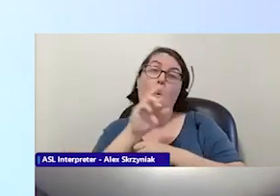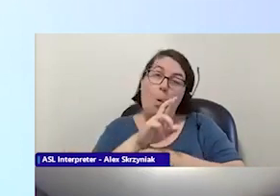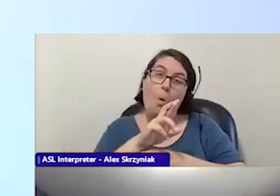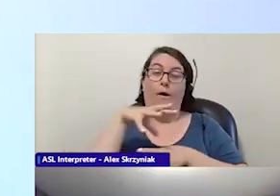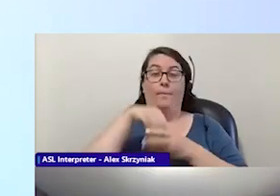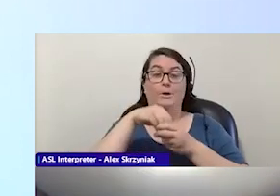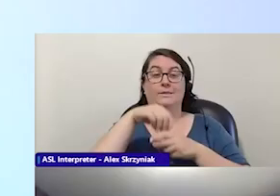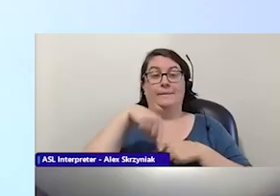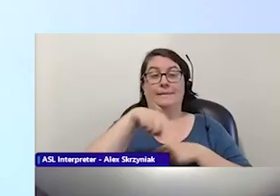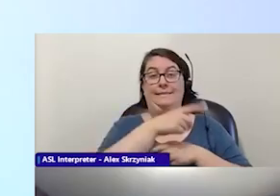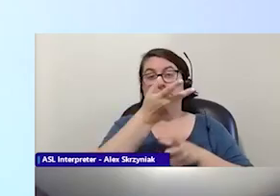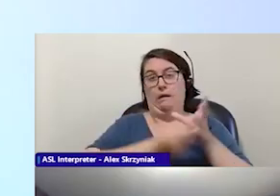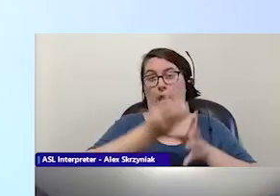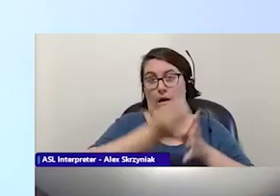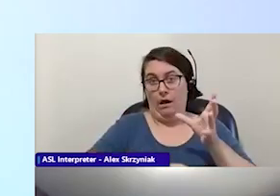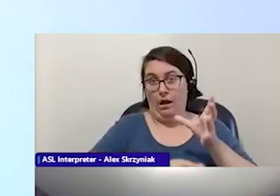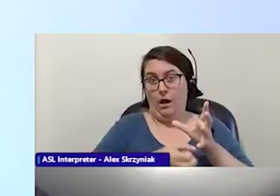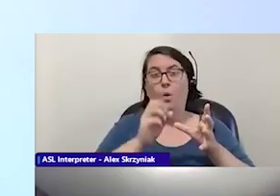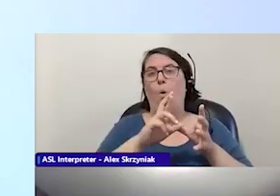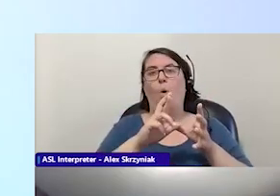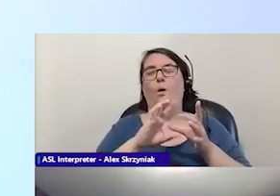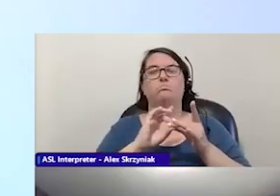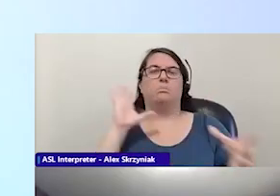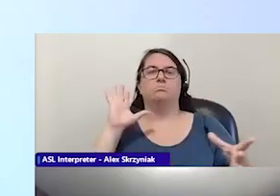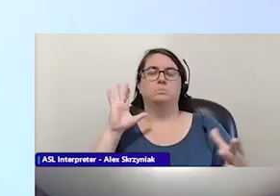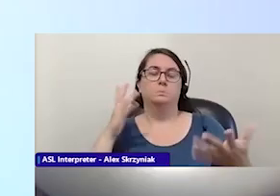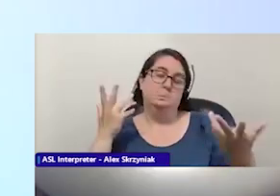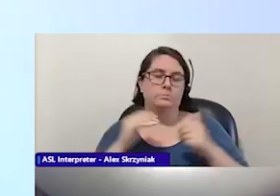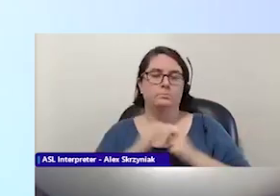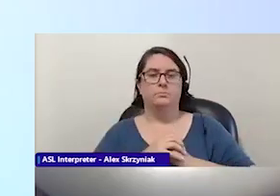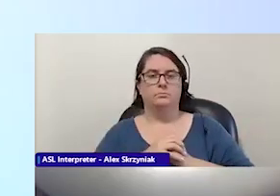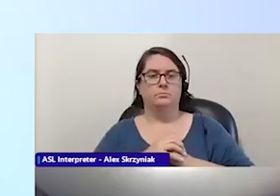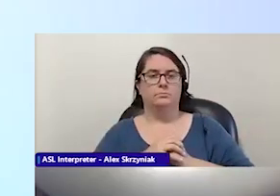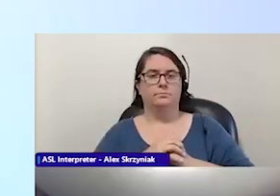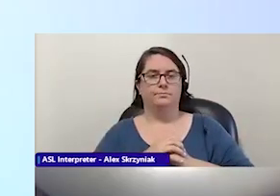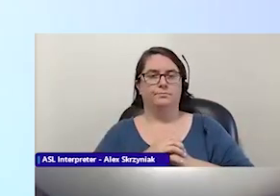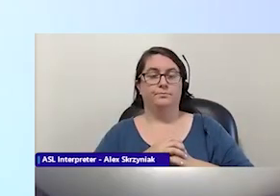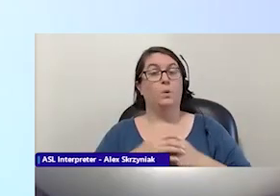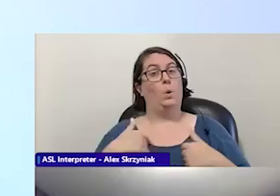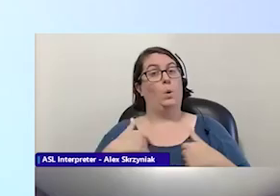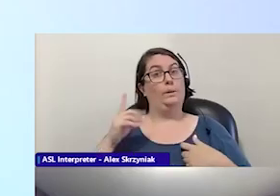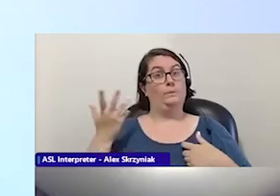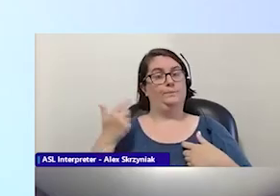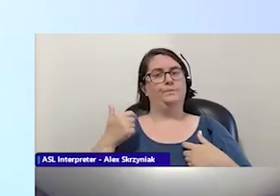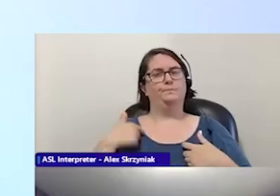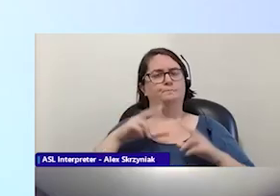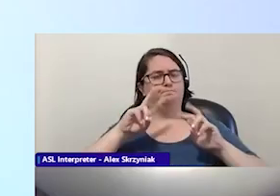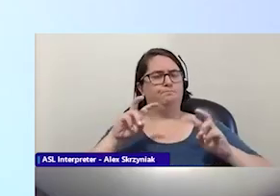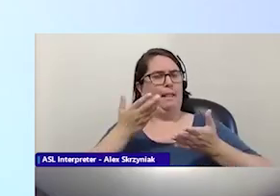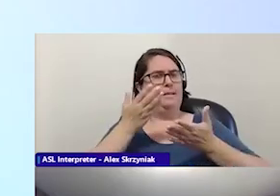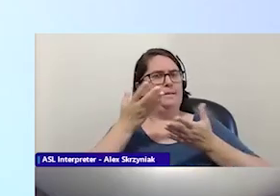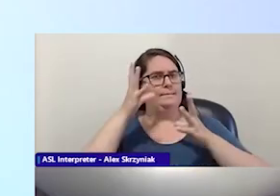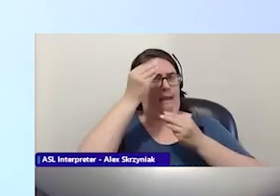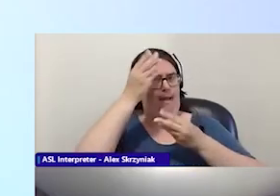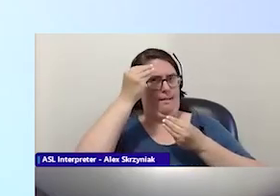participants pass away or are lost to follow-up. So what we did was to analyze data